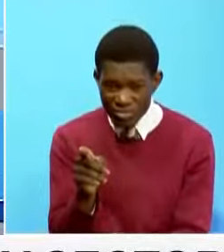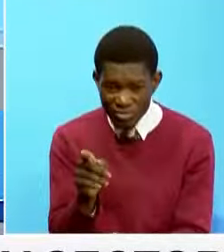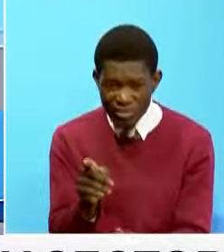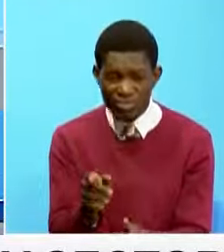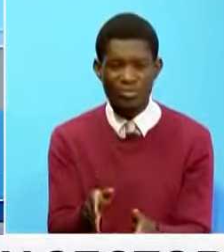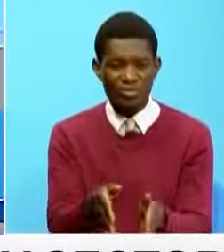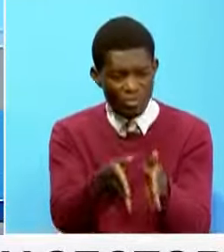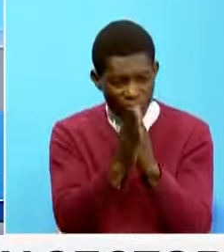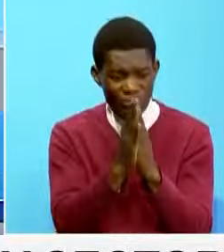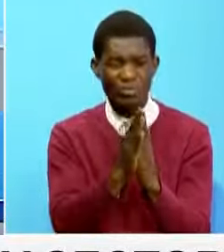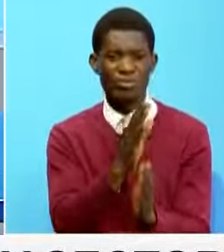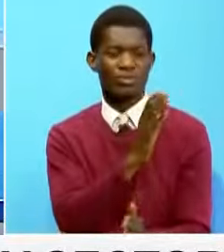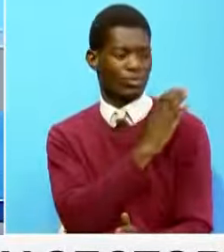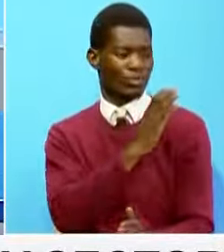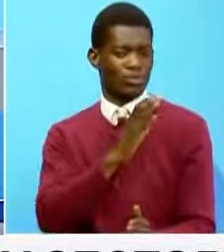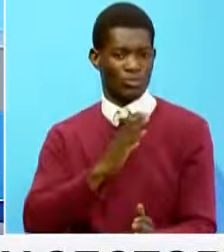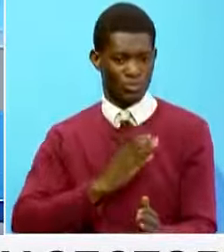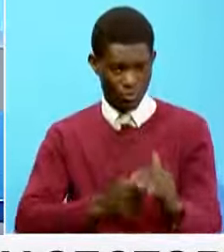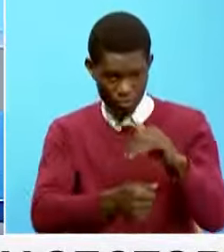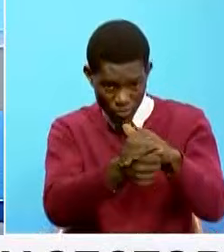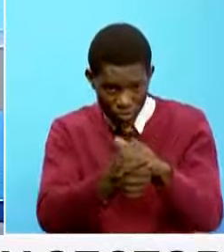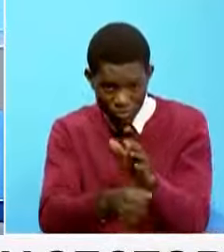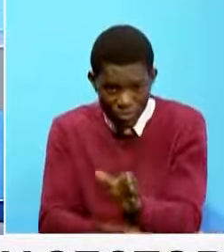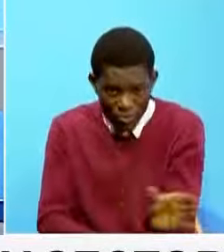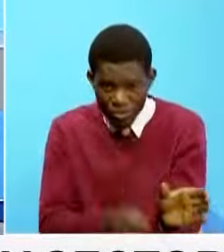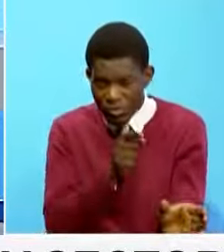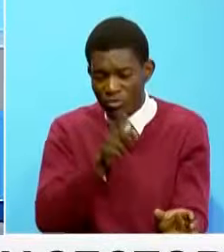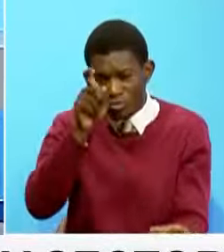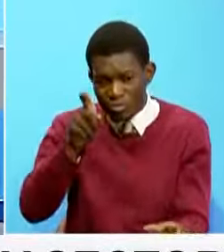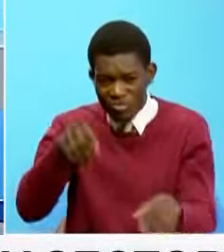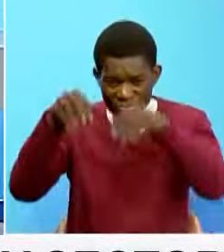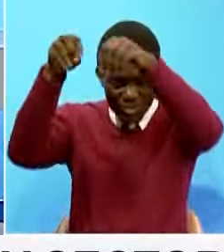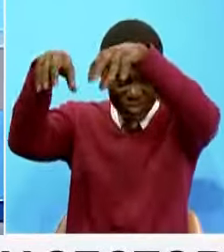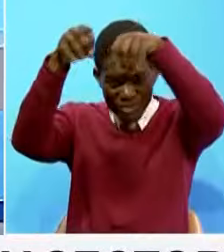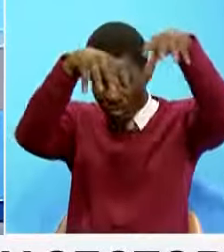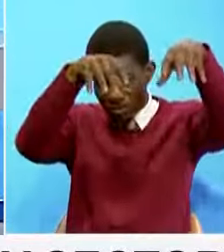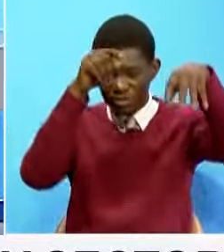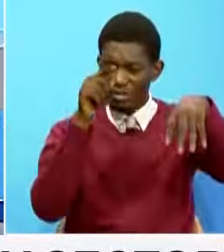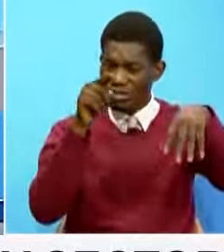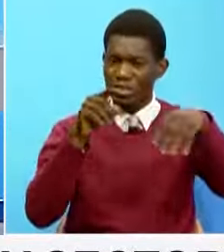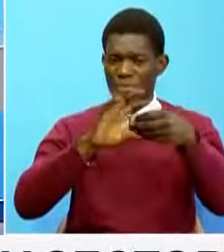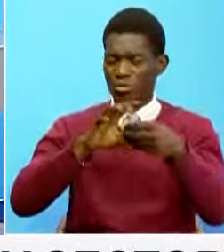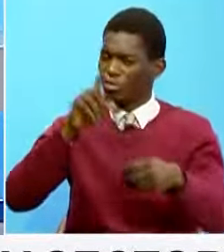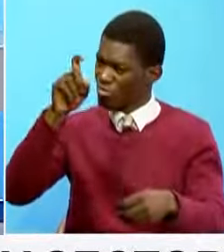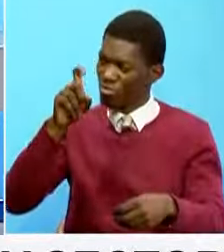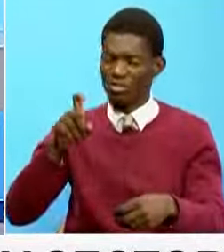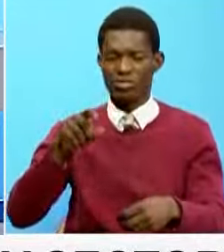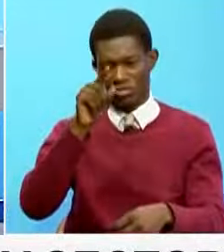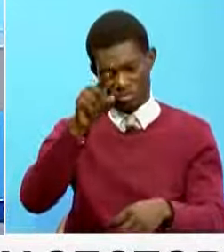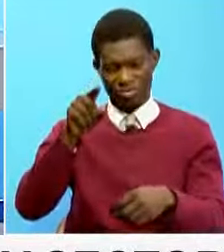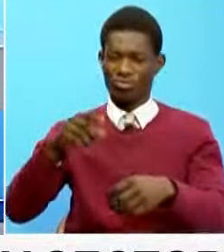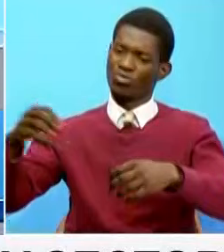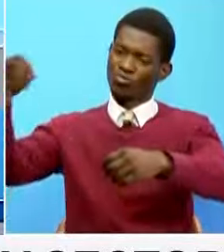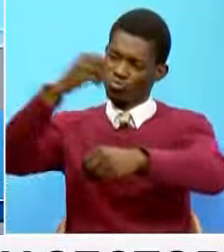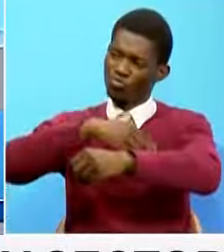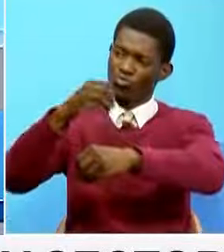take advantage of the current energy deficit being experienced in the nation to invest in the sector. Speaking during the Extractive